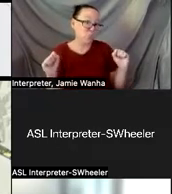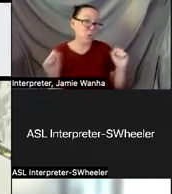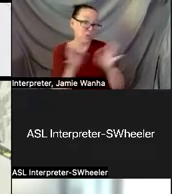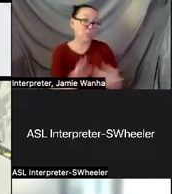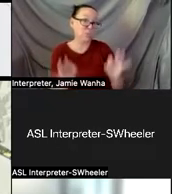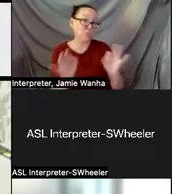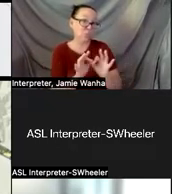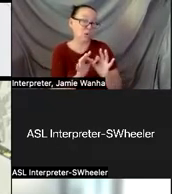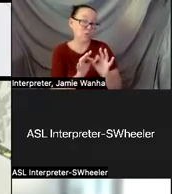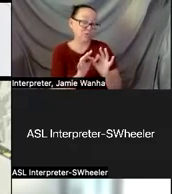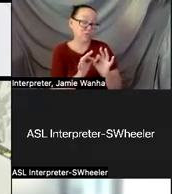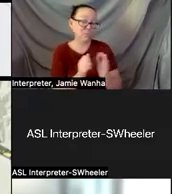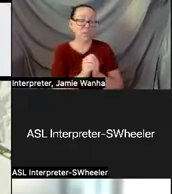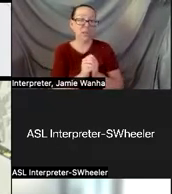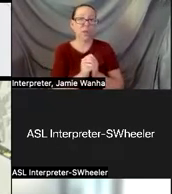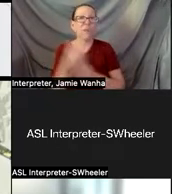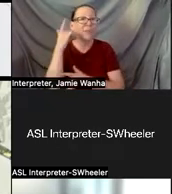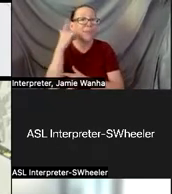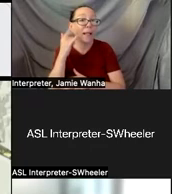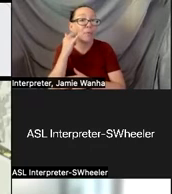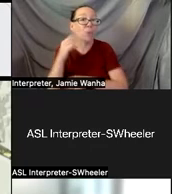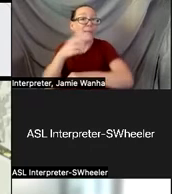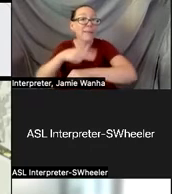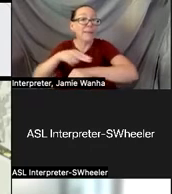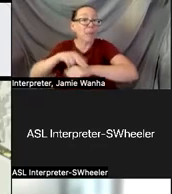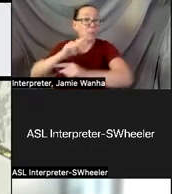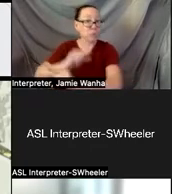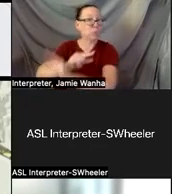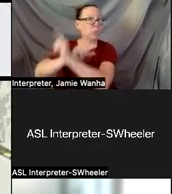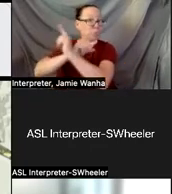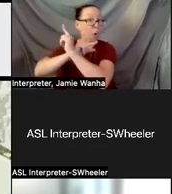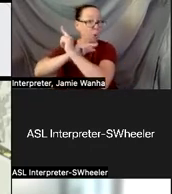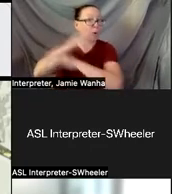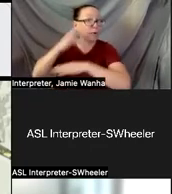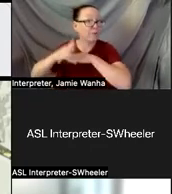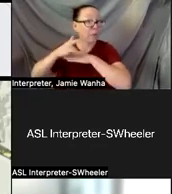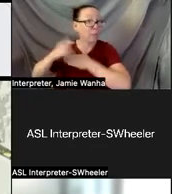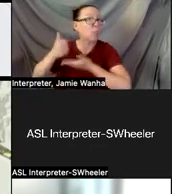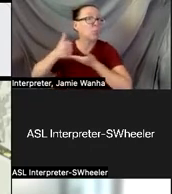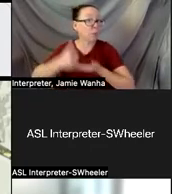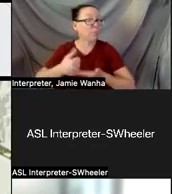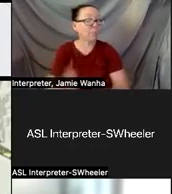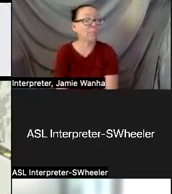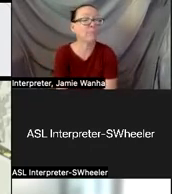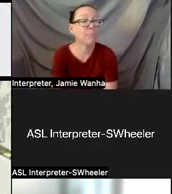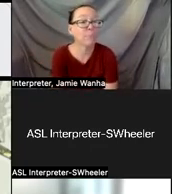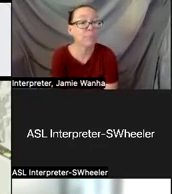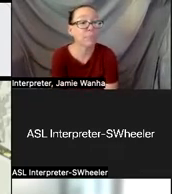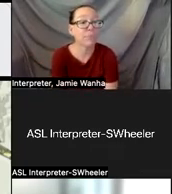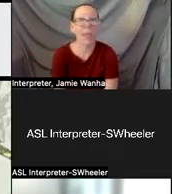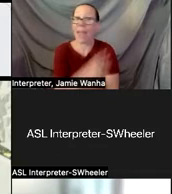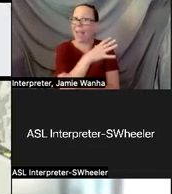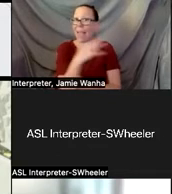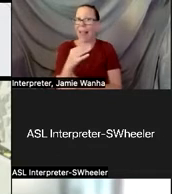California National Guard as one of our resources. And our focus of the injured as well